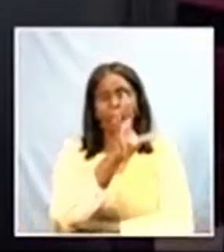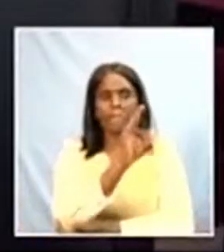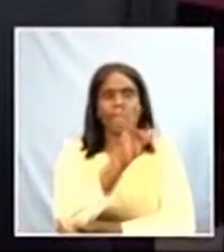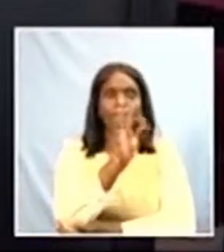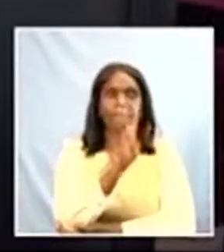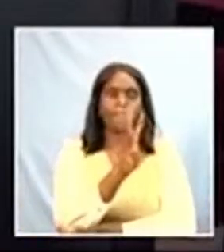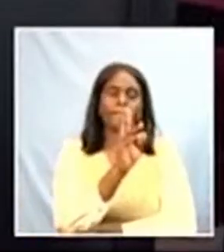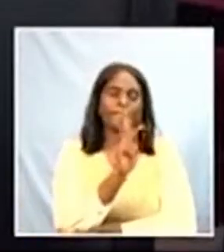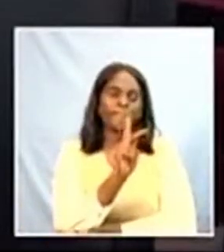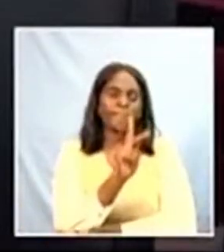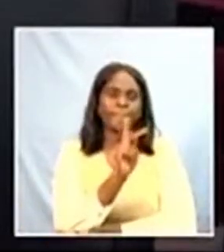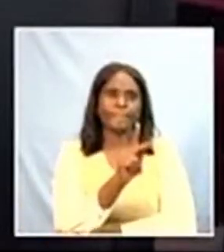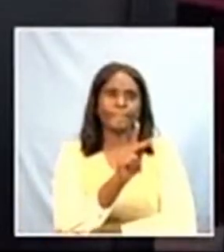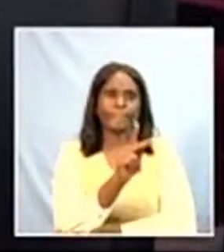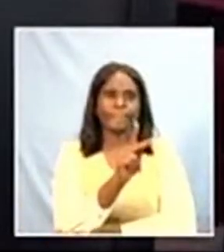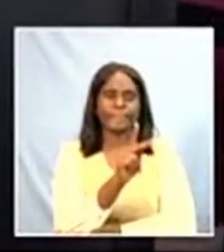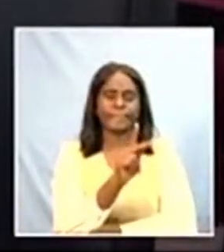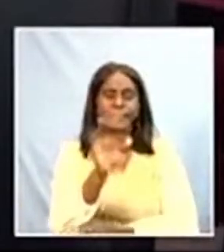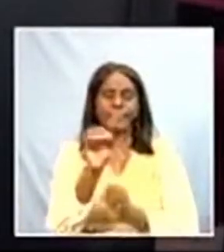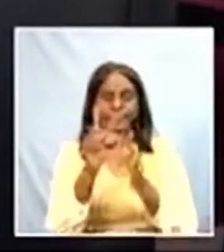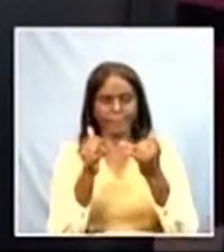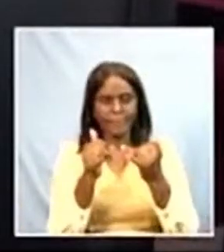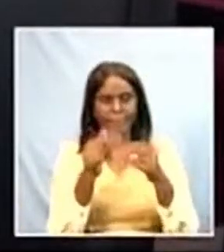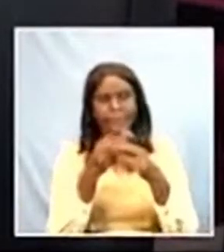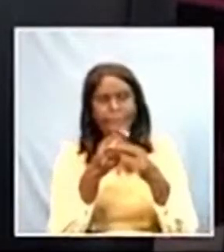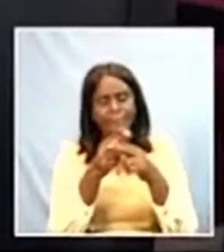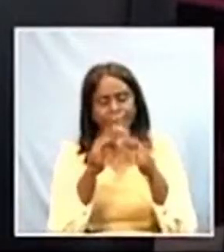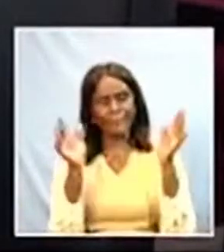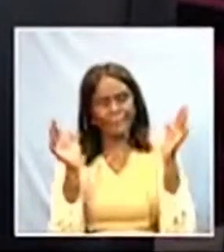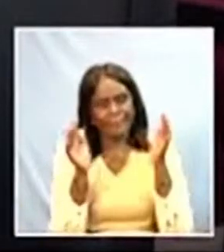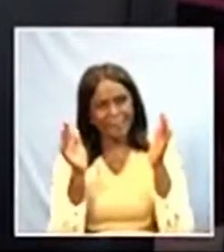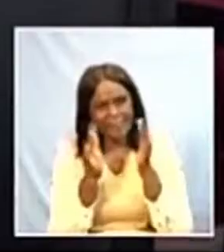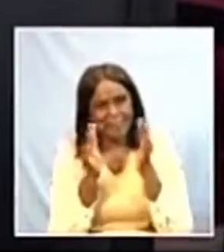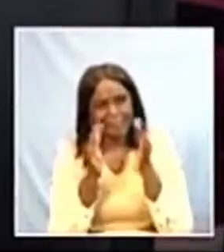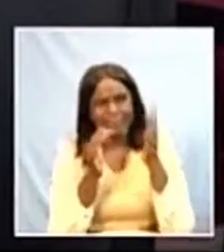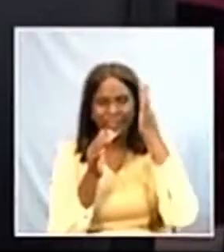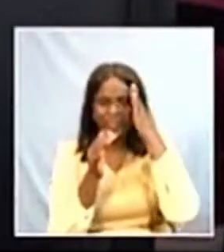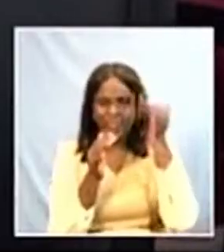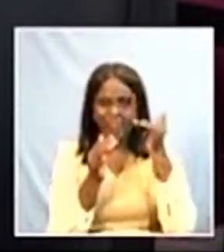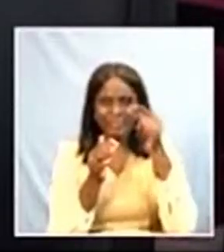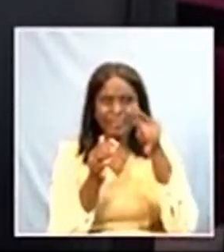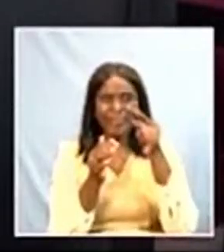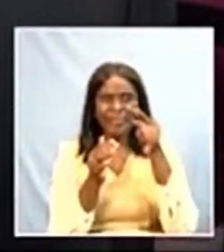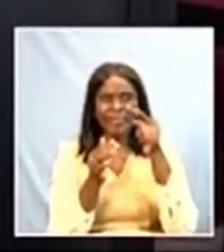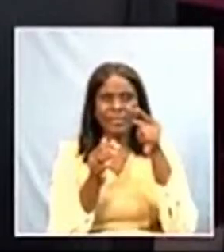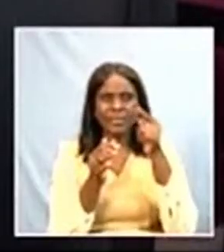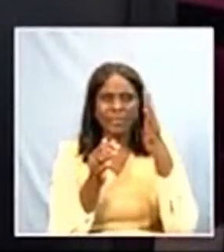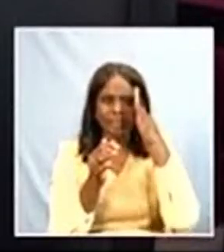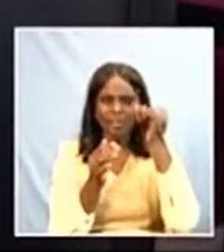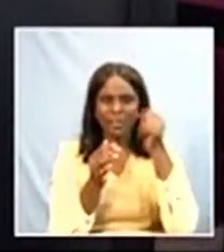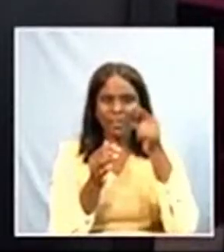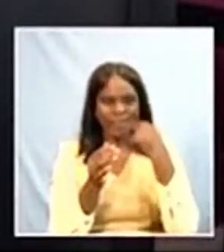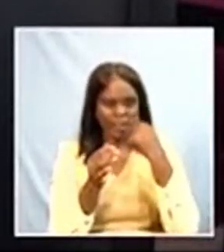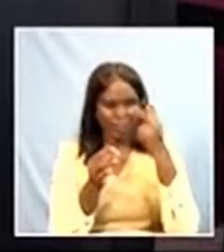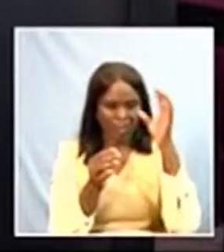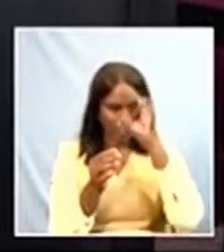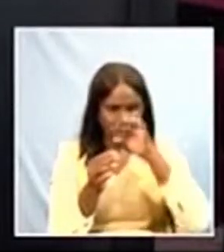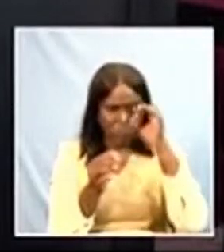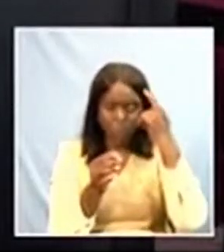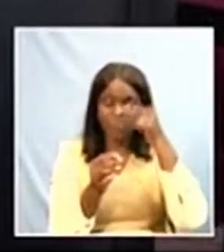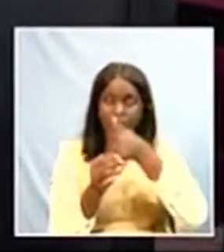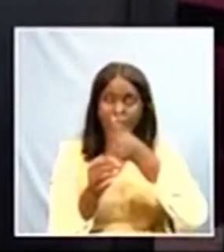526,474 kwacha. Okay, So, make it short, short. Why you are looking